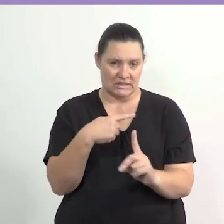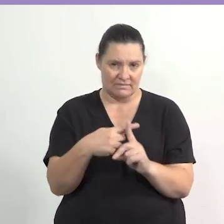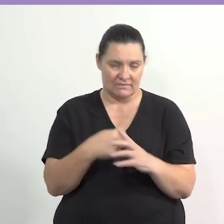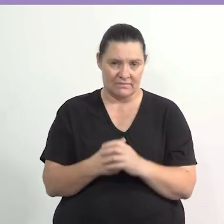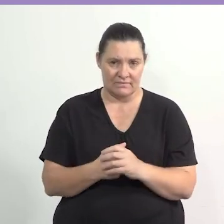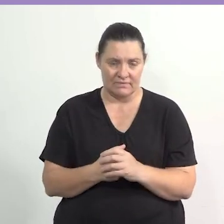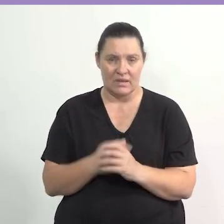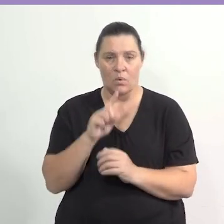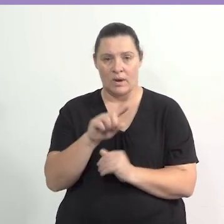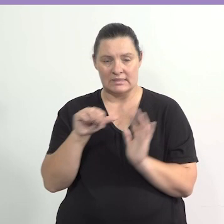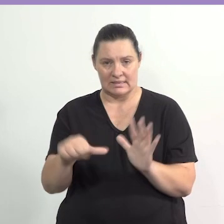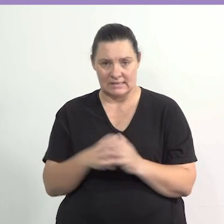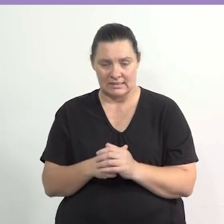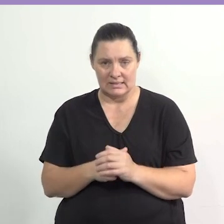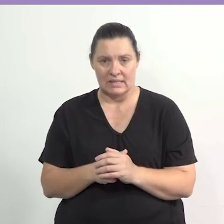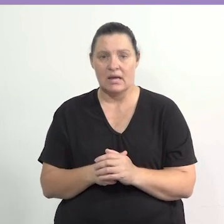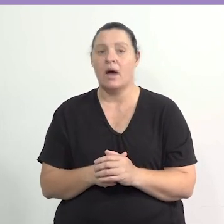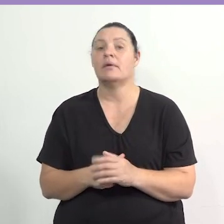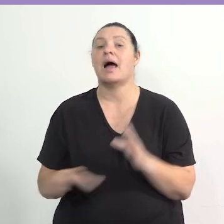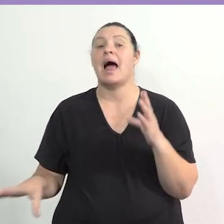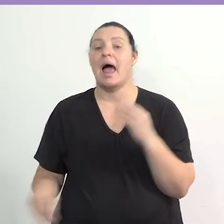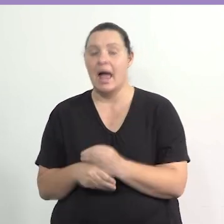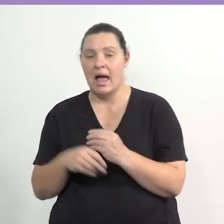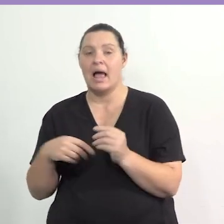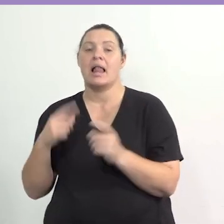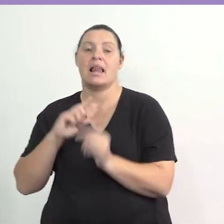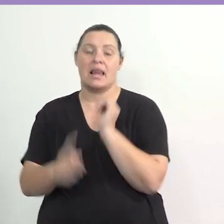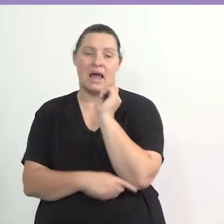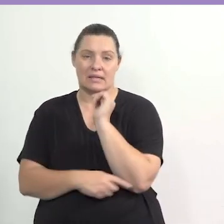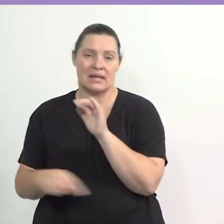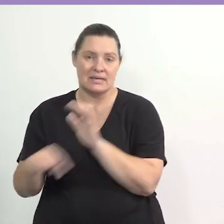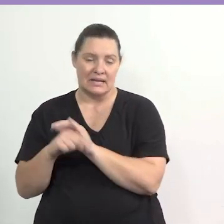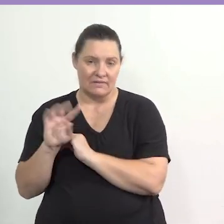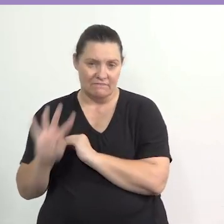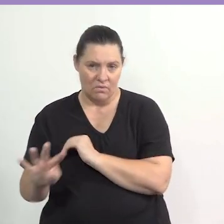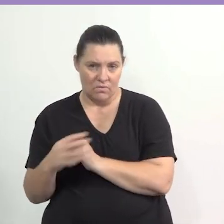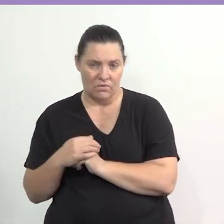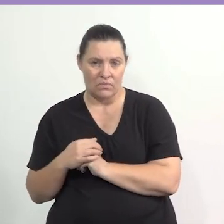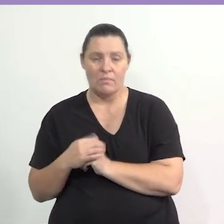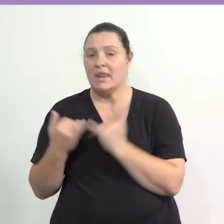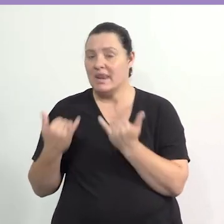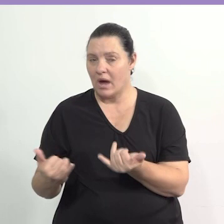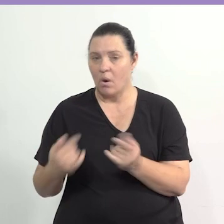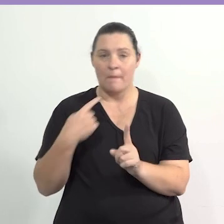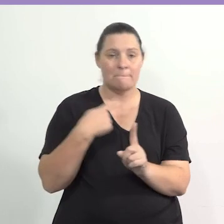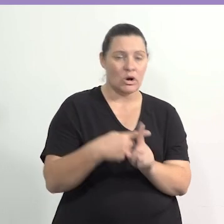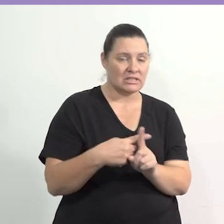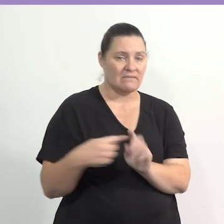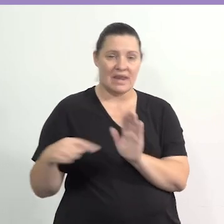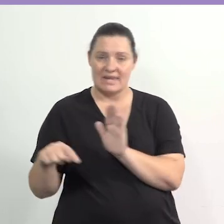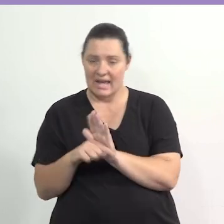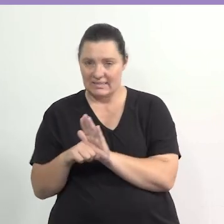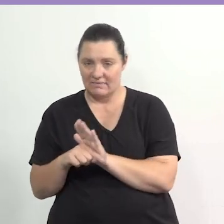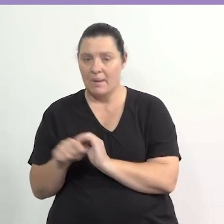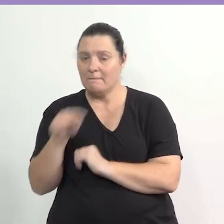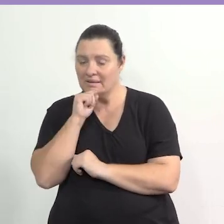a positive 16. And then we are going to multiply that by the last negative 4 there. But now we have